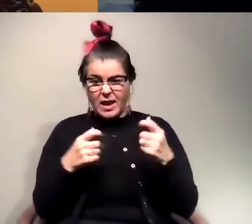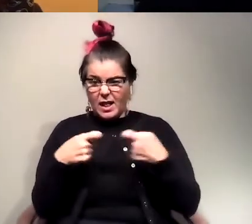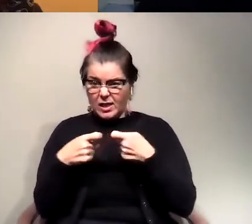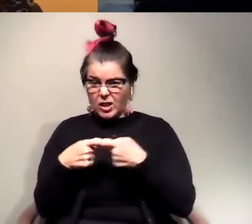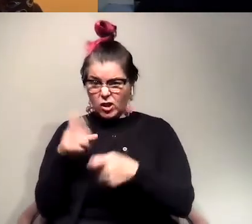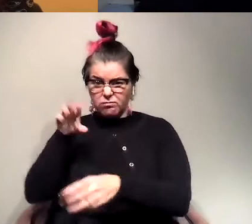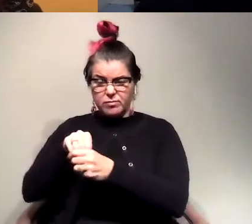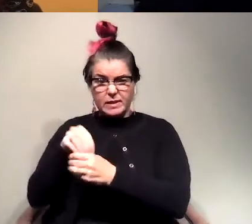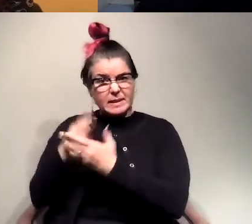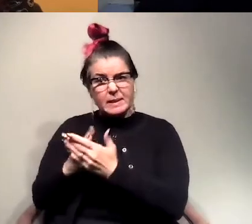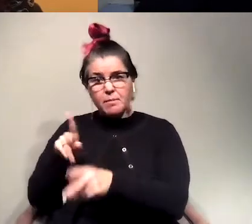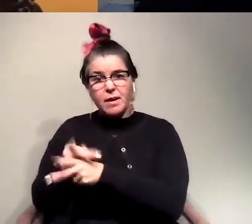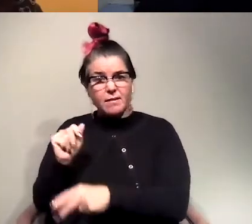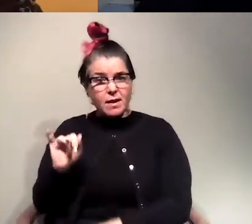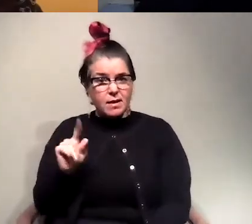intelligence in it?